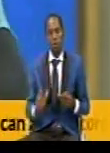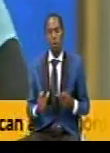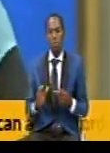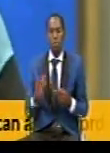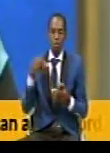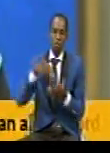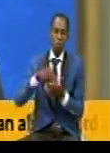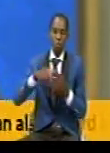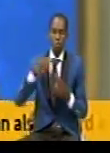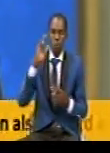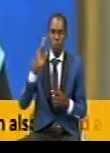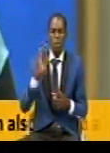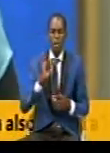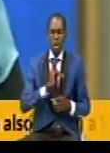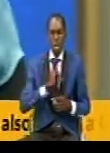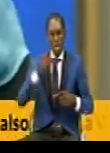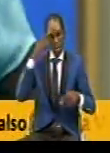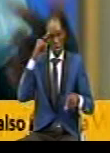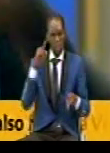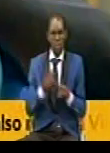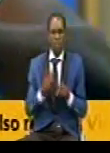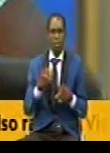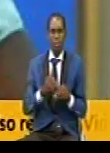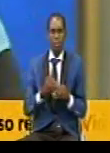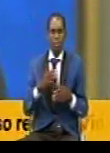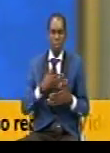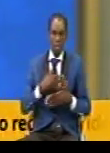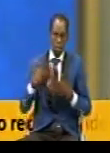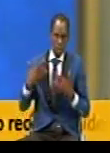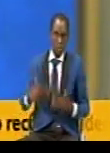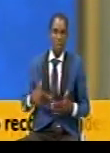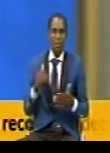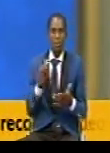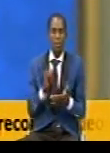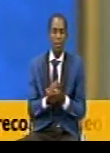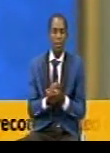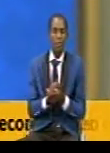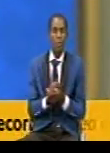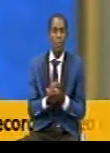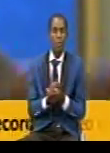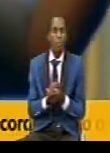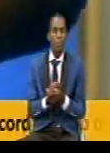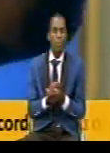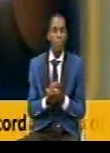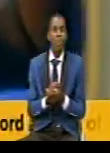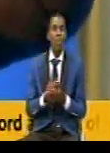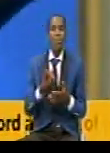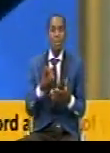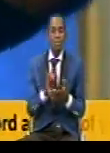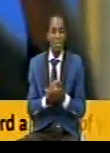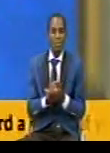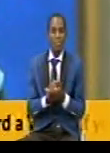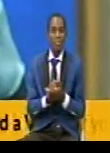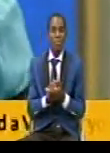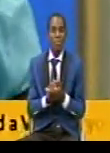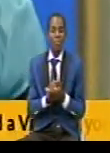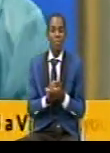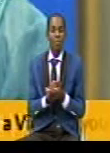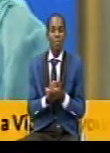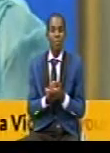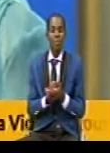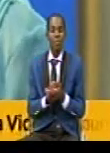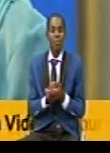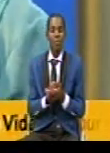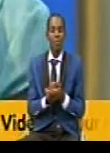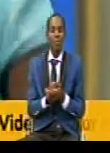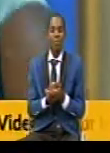climbed the pulpit to preach, I said on my mind, I said, "Today, any sperm my husband will drop, he will not